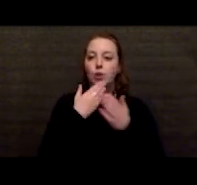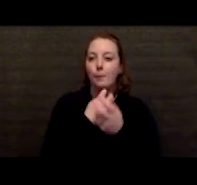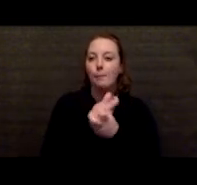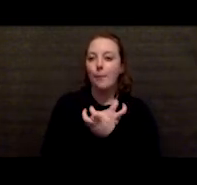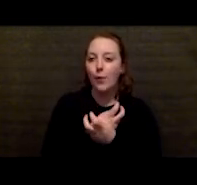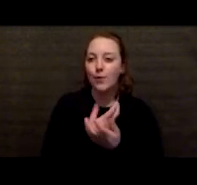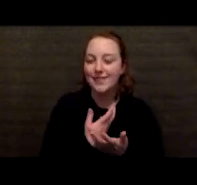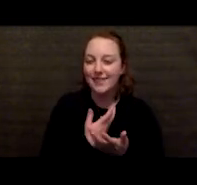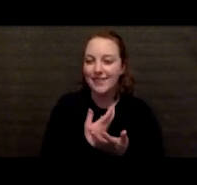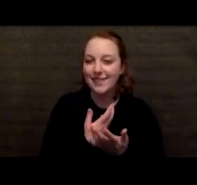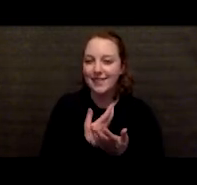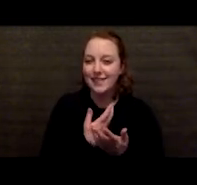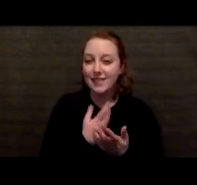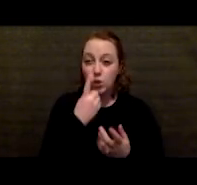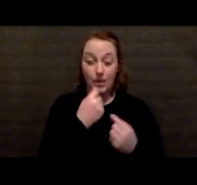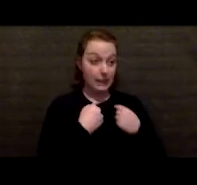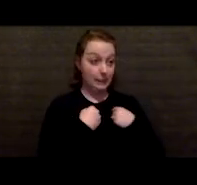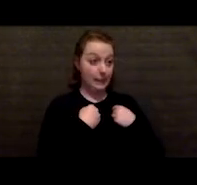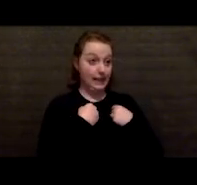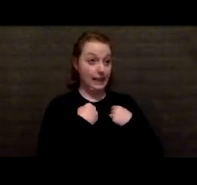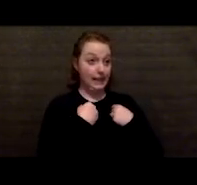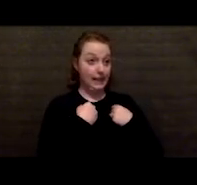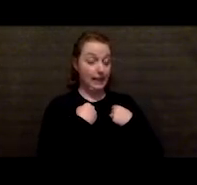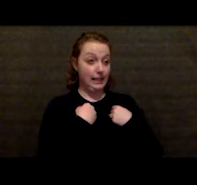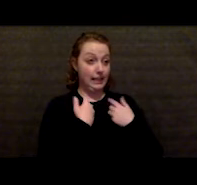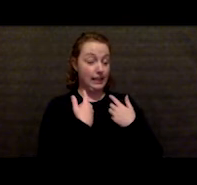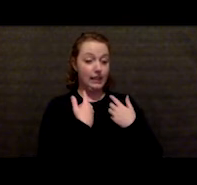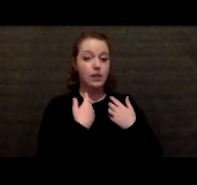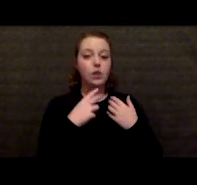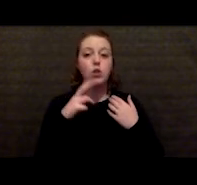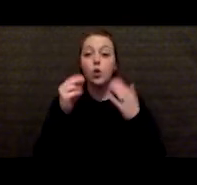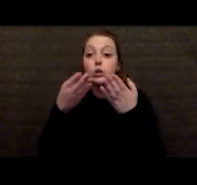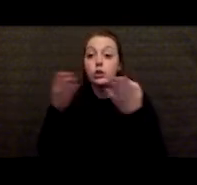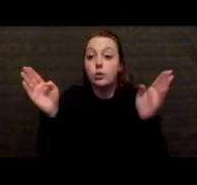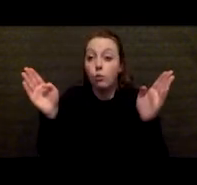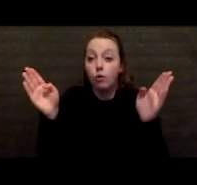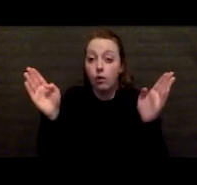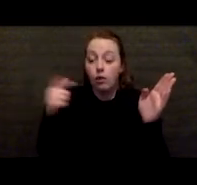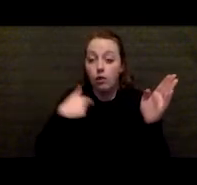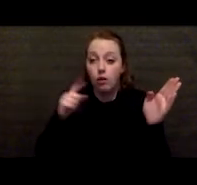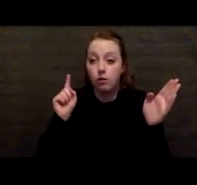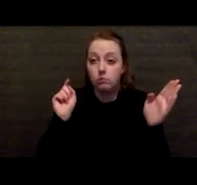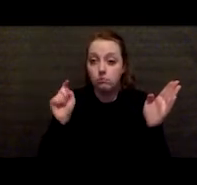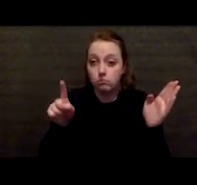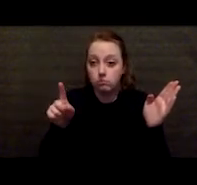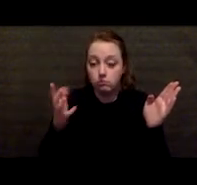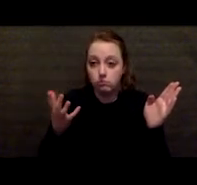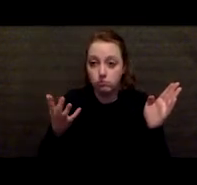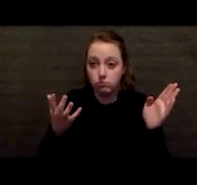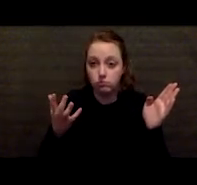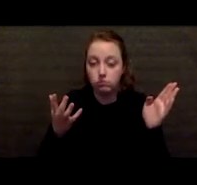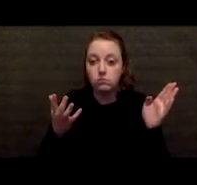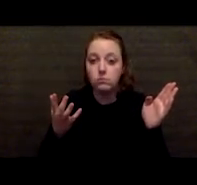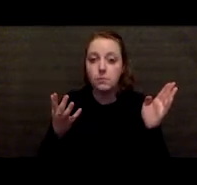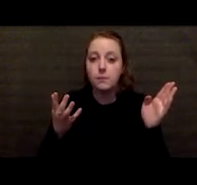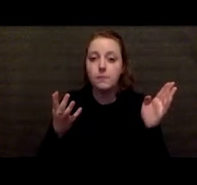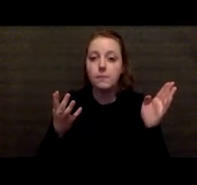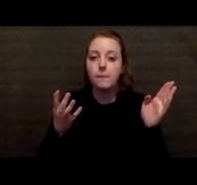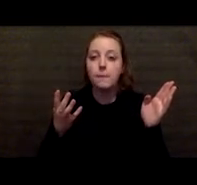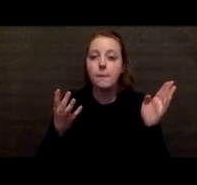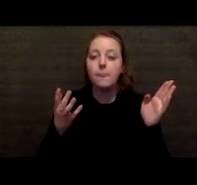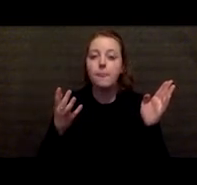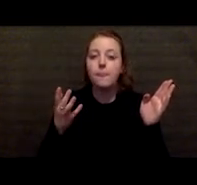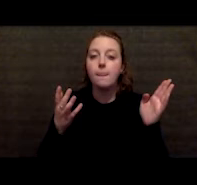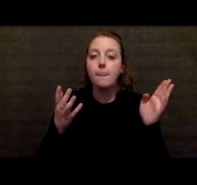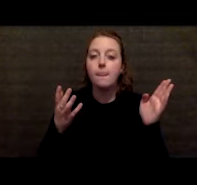so, are you asking me if the I'm asking in general because you're asking us, but